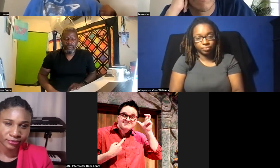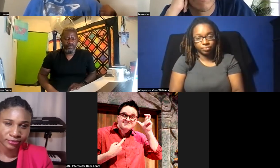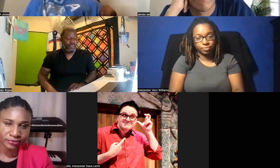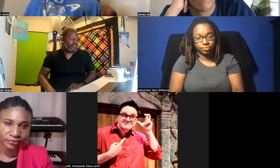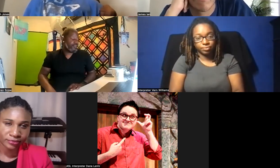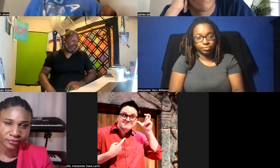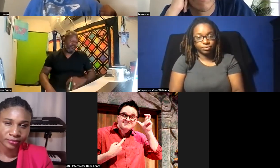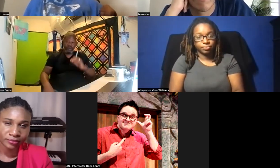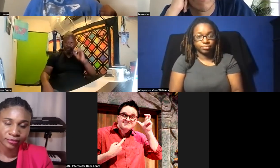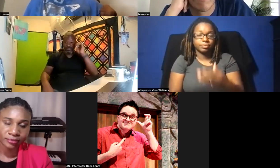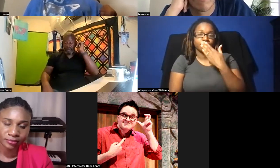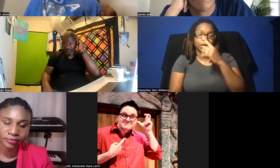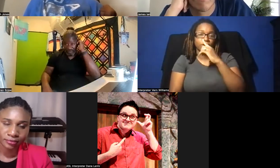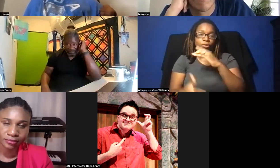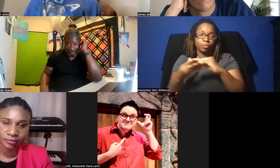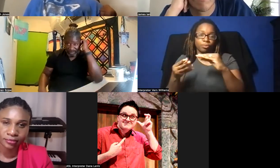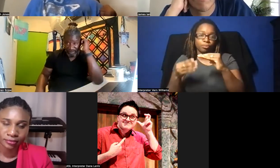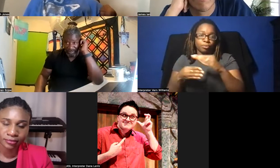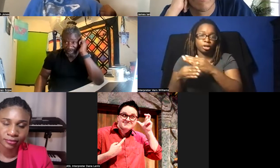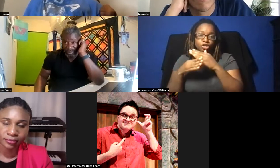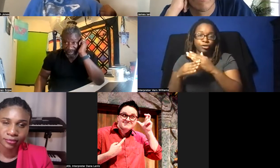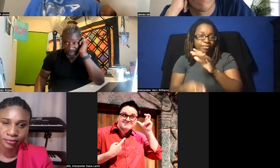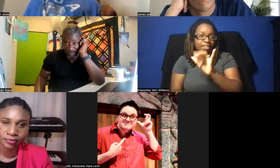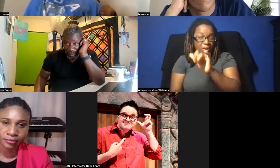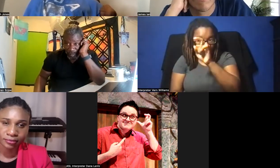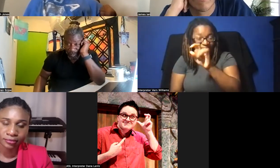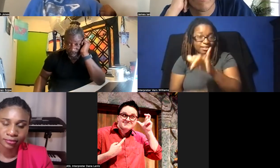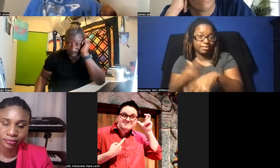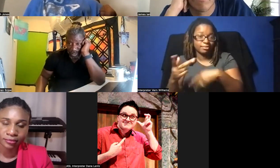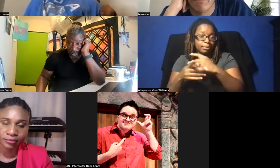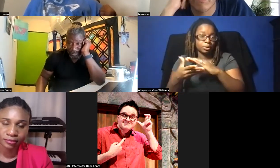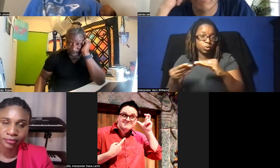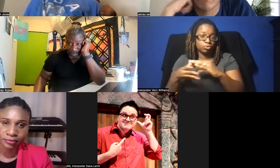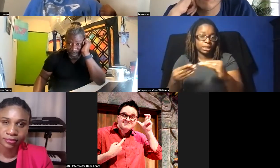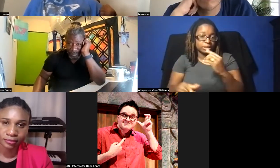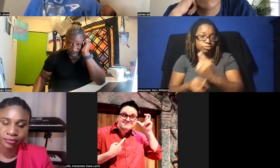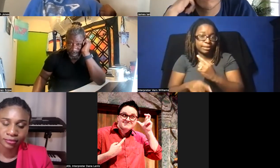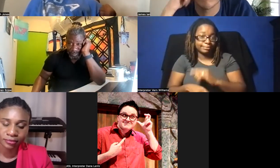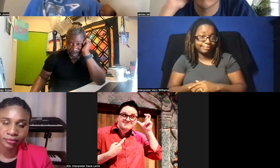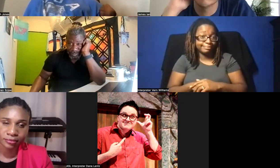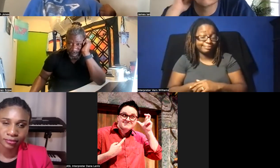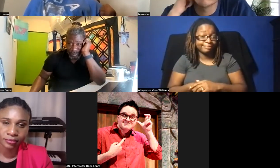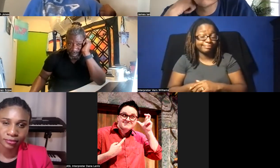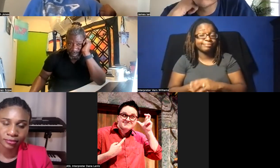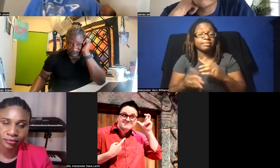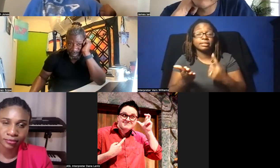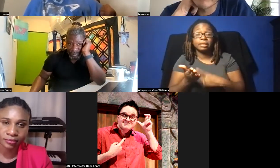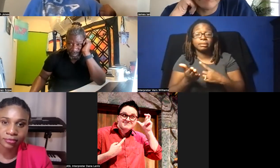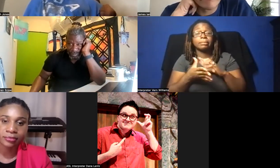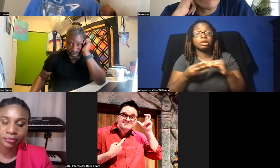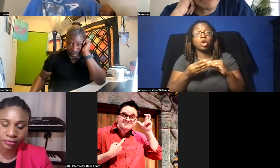Thank you for calling that out, Sabeerah, because we need those stories, right? Because sometimes those stories get